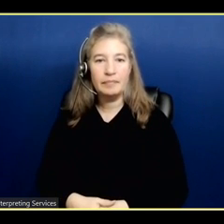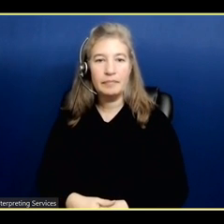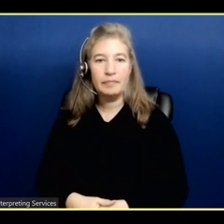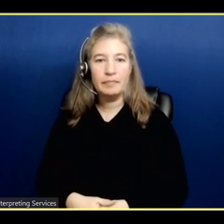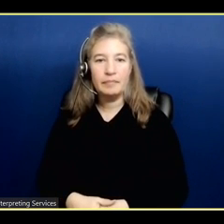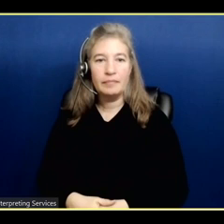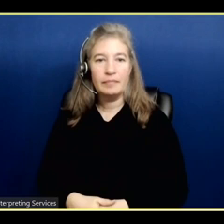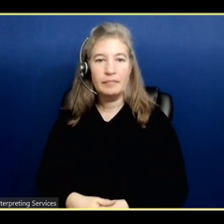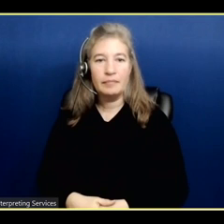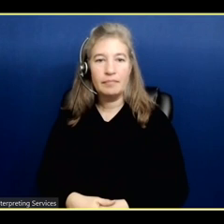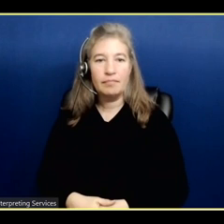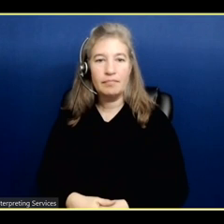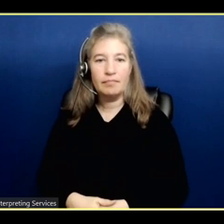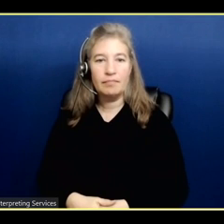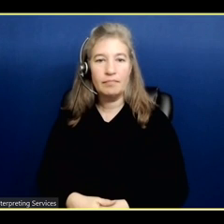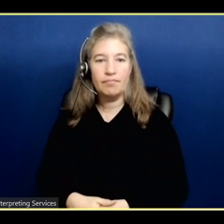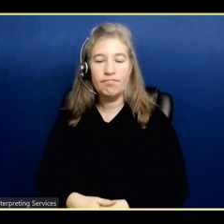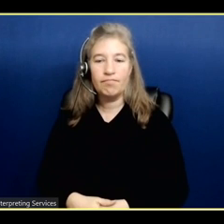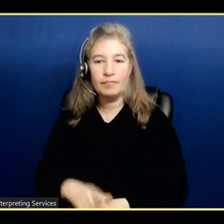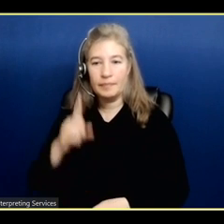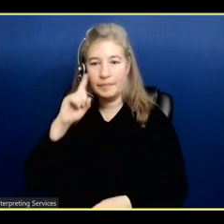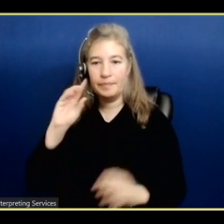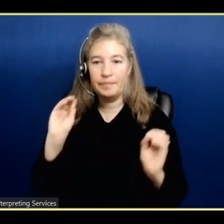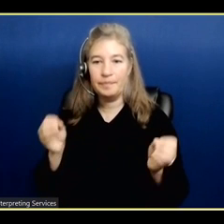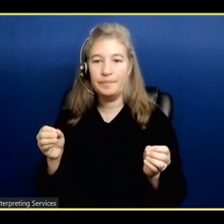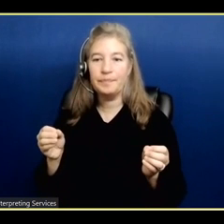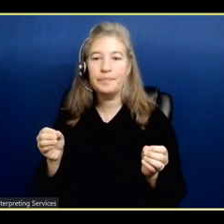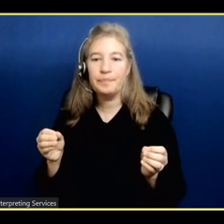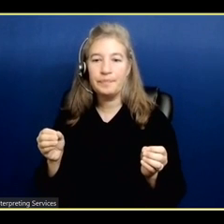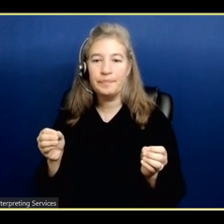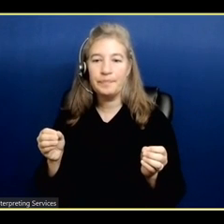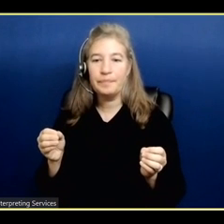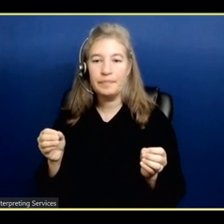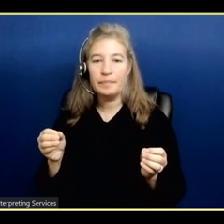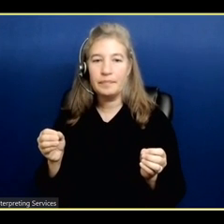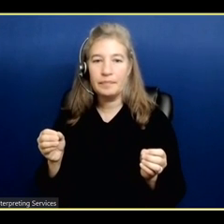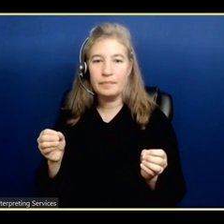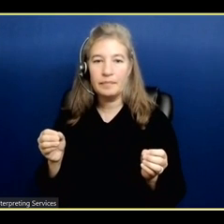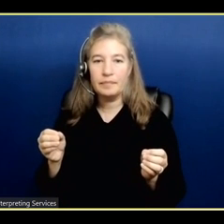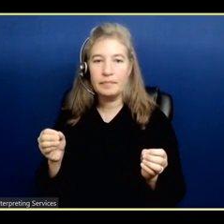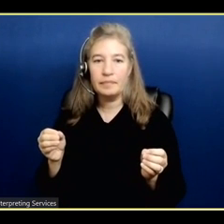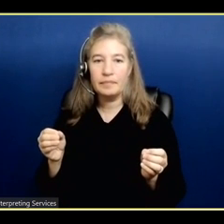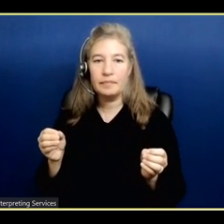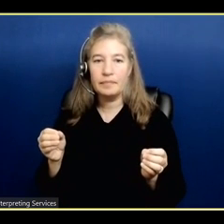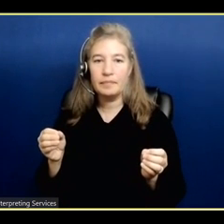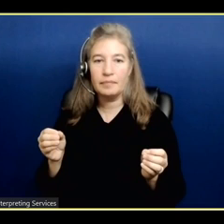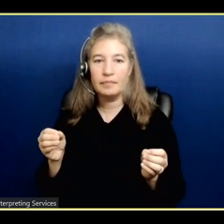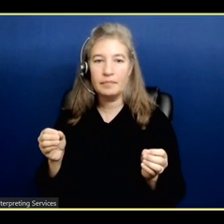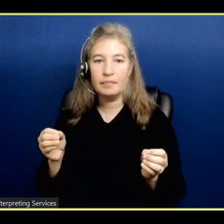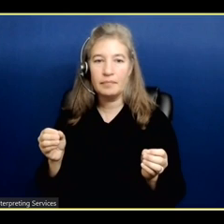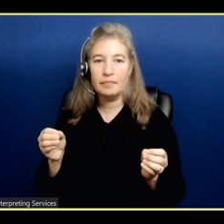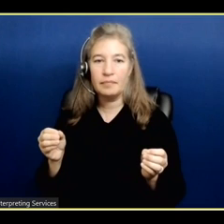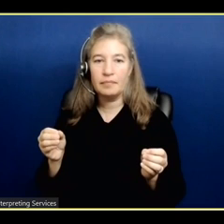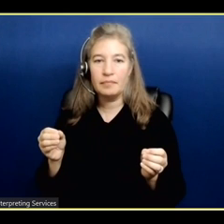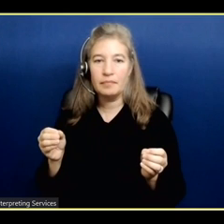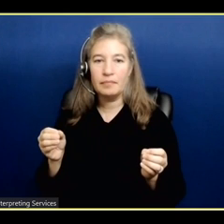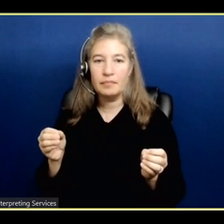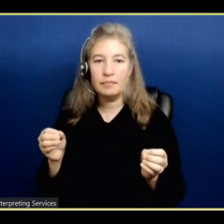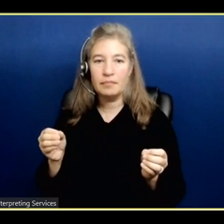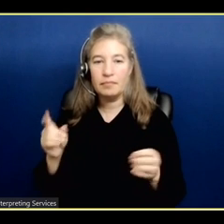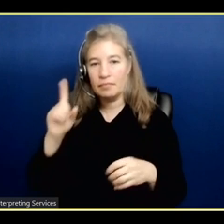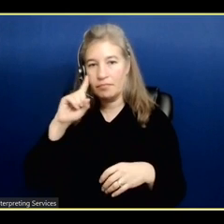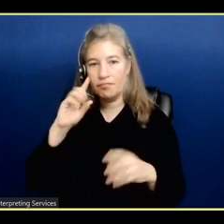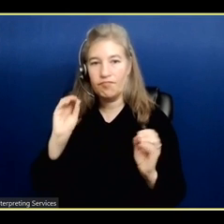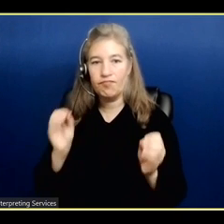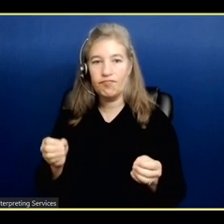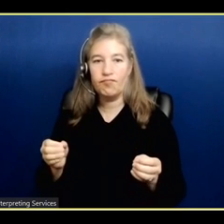and ideas that we've deployed, and I'm looking forward to hearing your ideas. Building lines of communication.